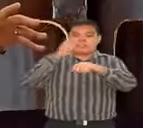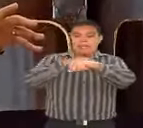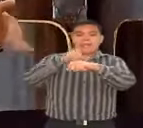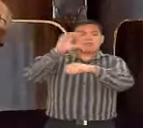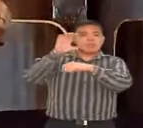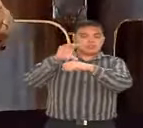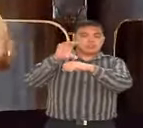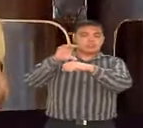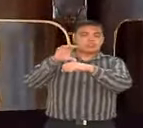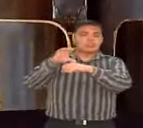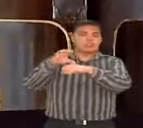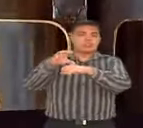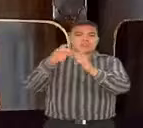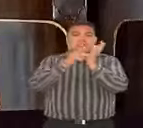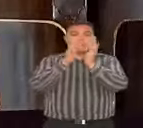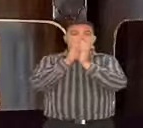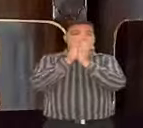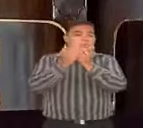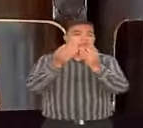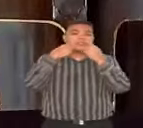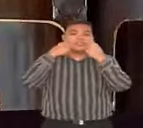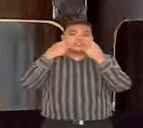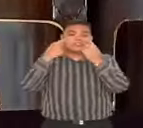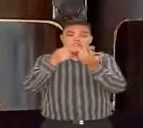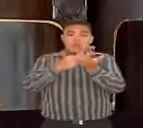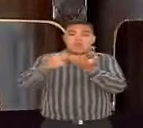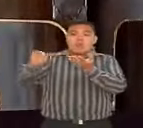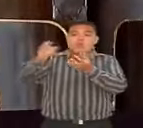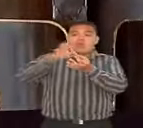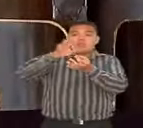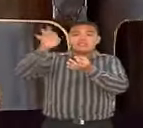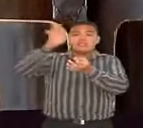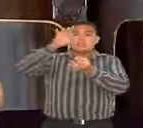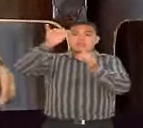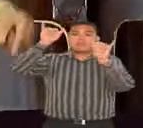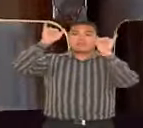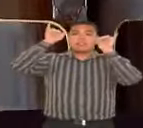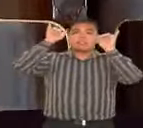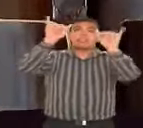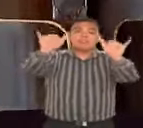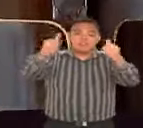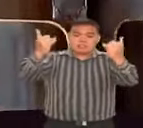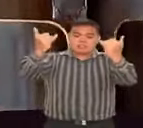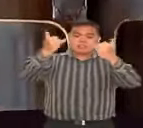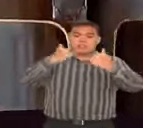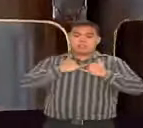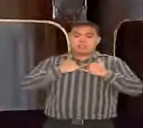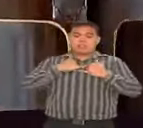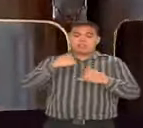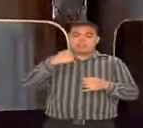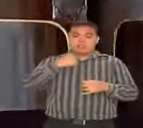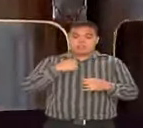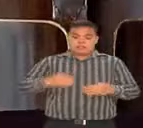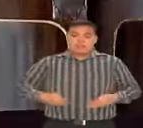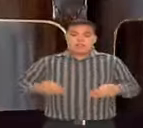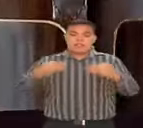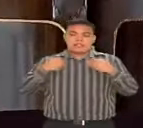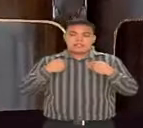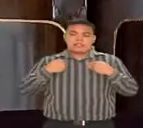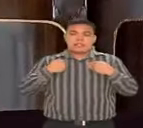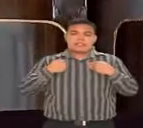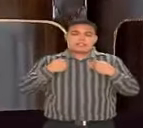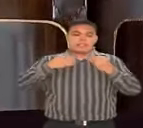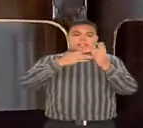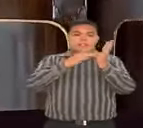church. Listen, the Bible says that the Holy Spirit lives in us and lives in our body, in 1